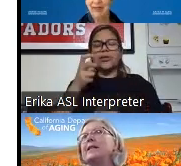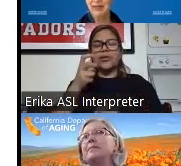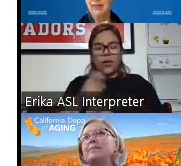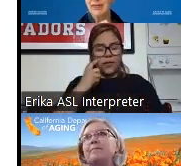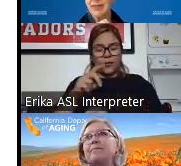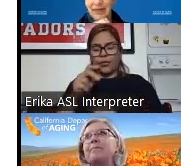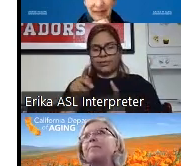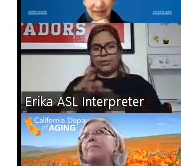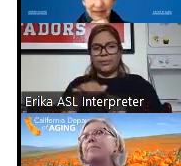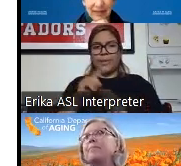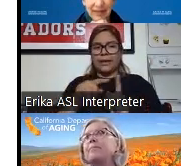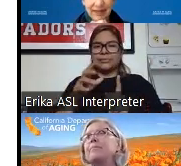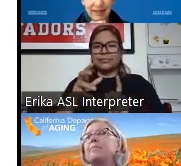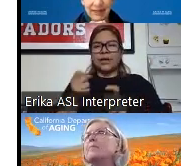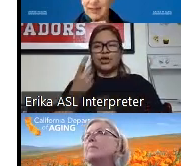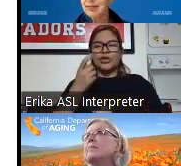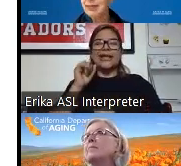Cindy.